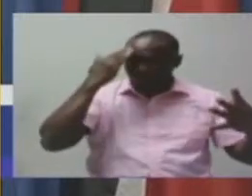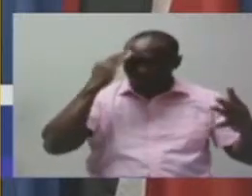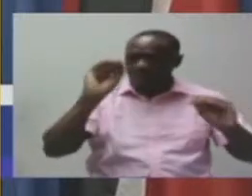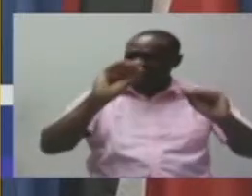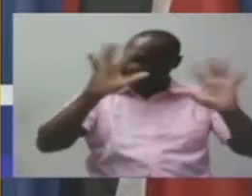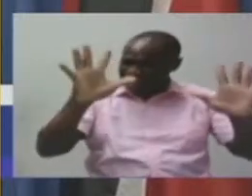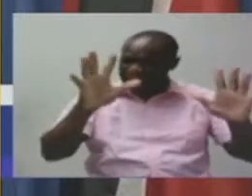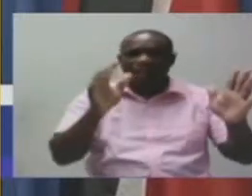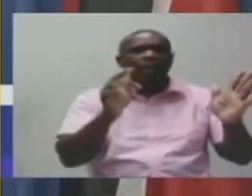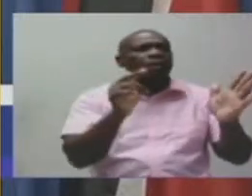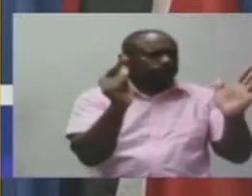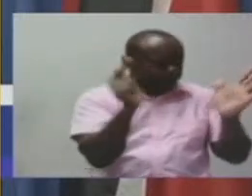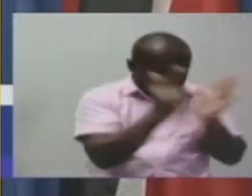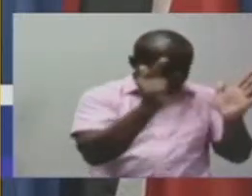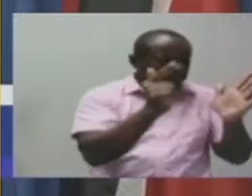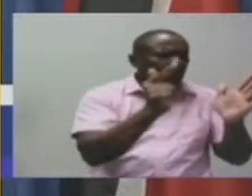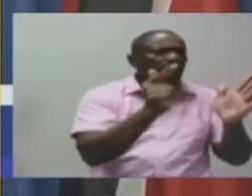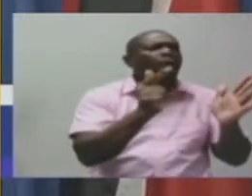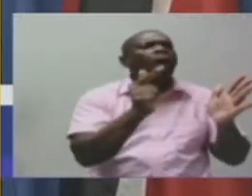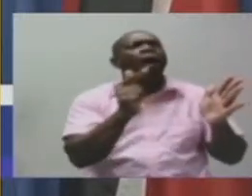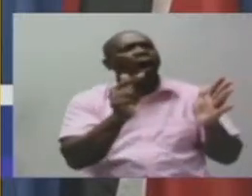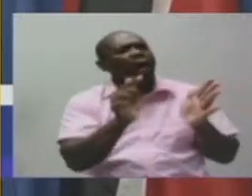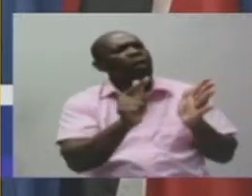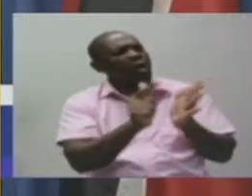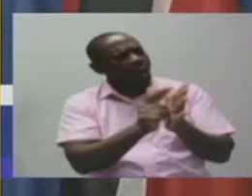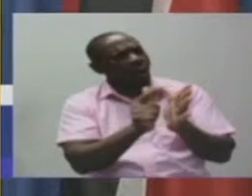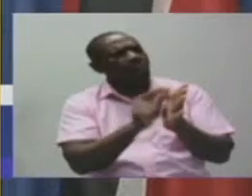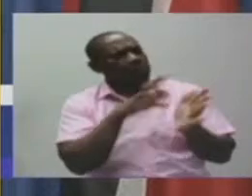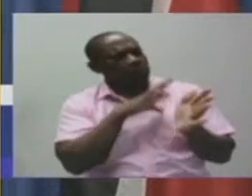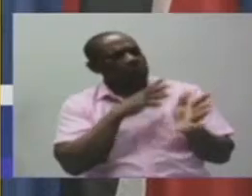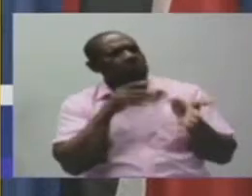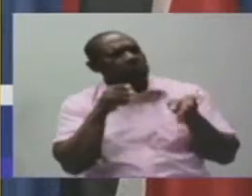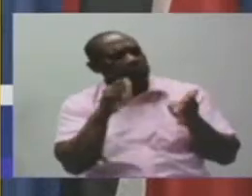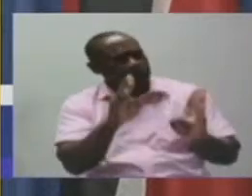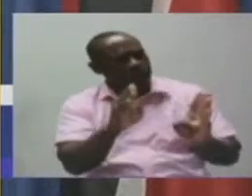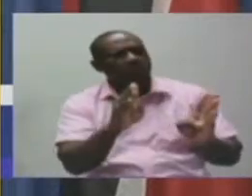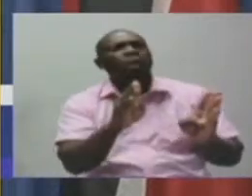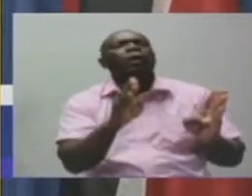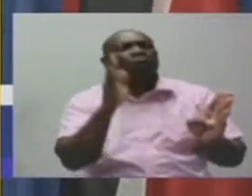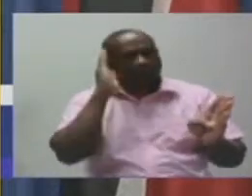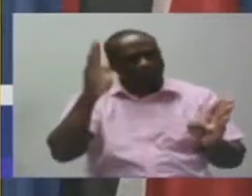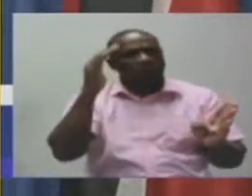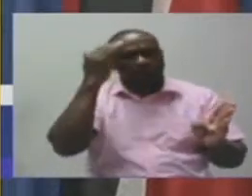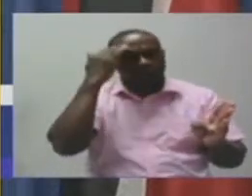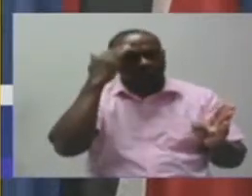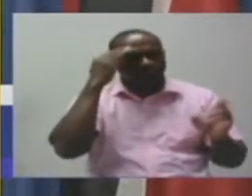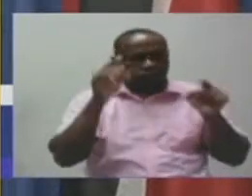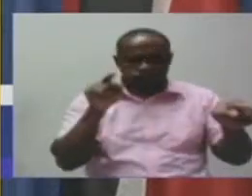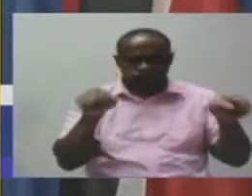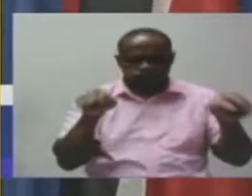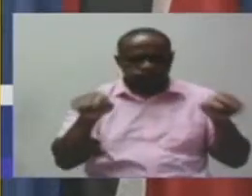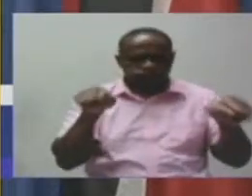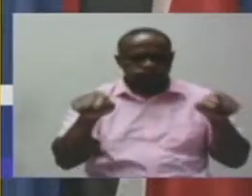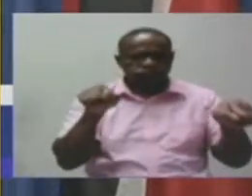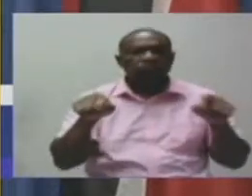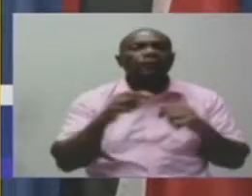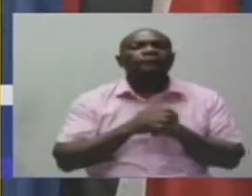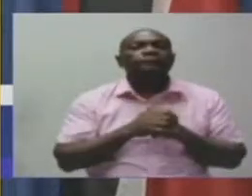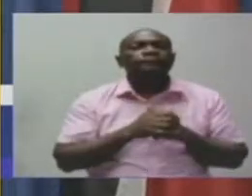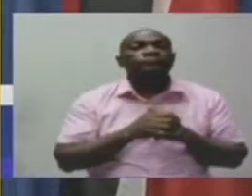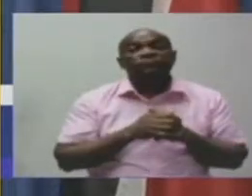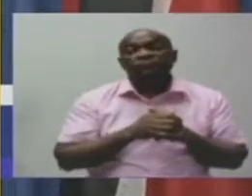are asking you to avoid coming up against law enforcement that will be directed at you. You can avoid